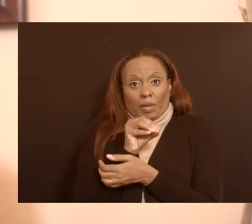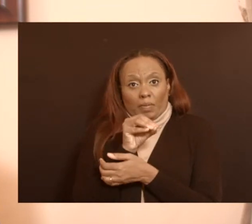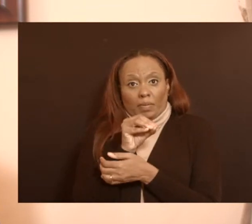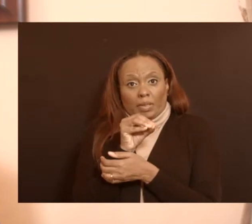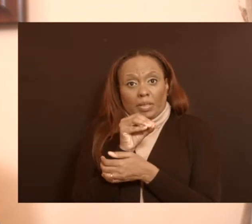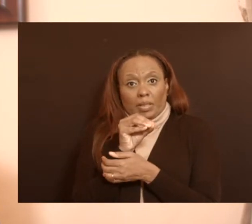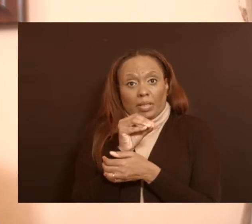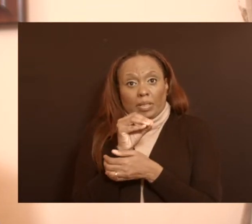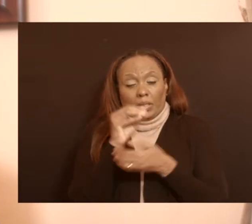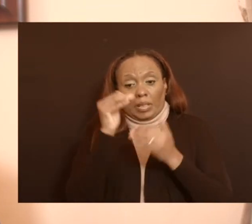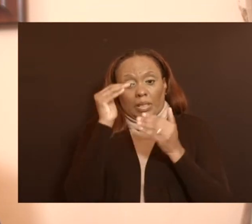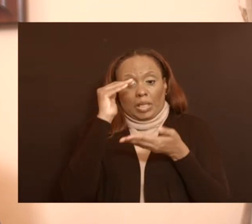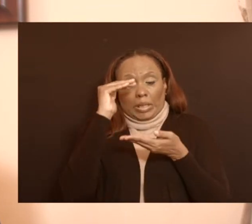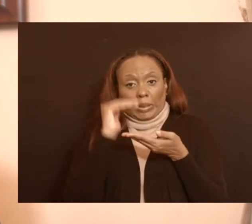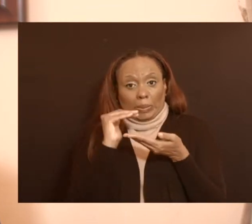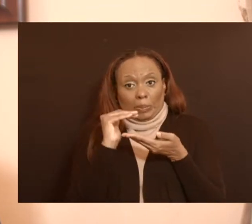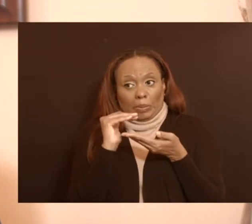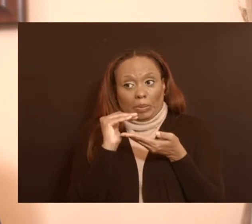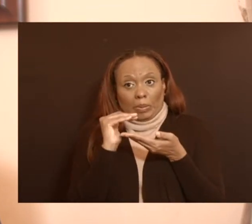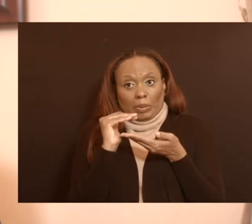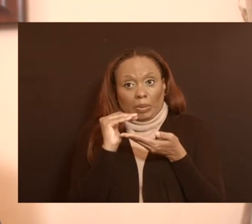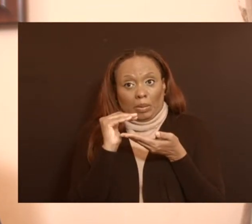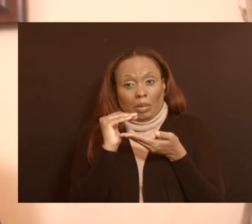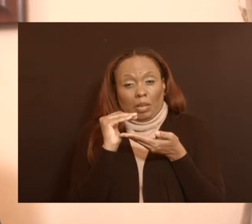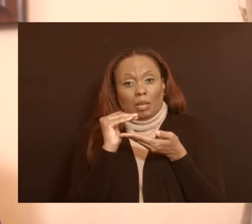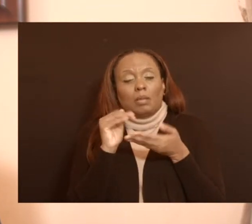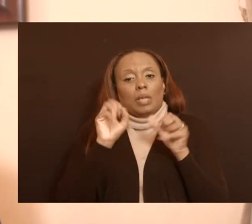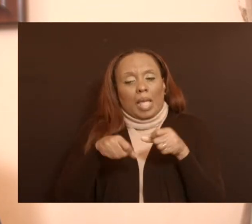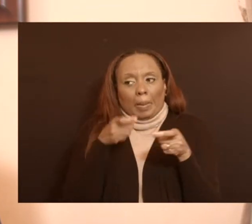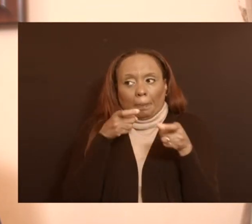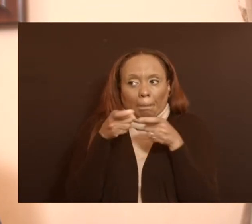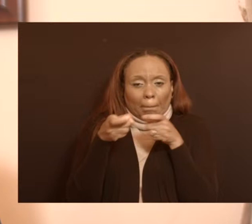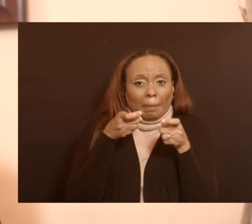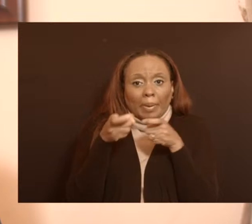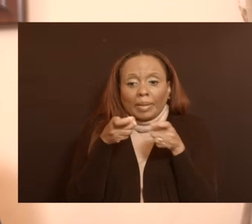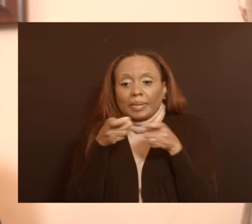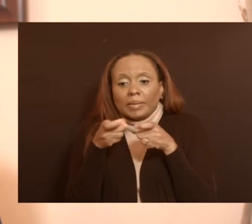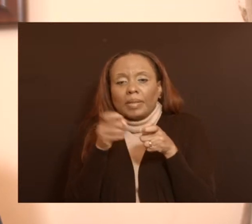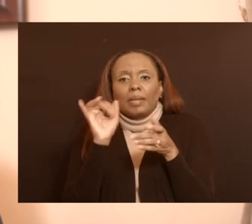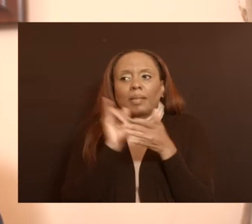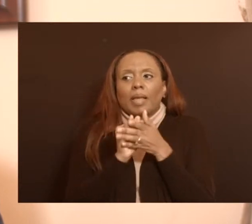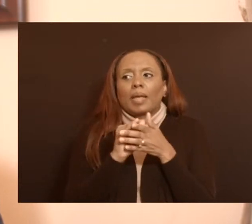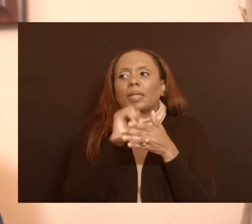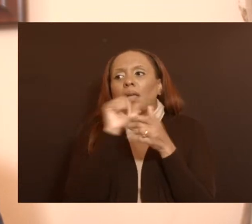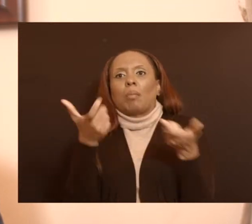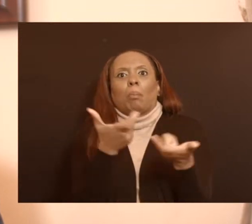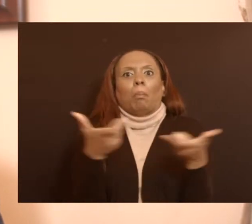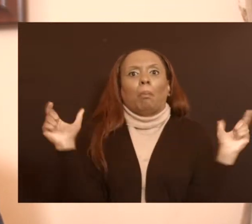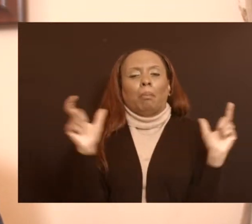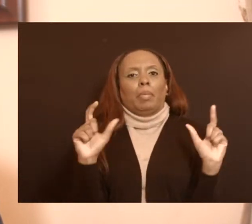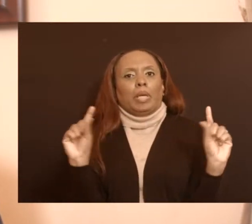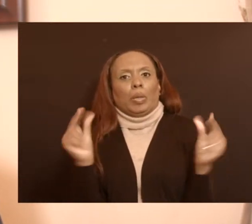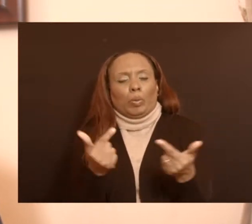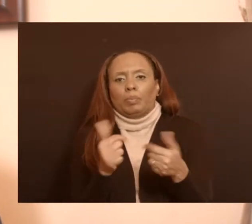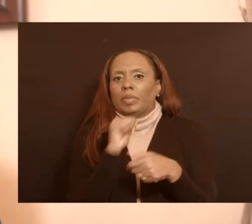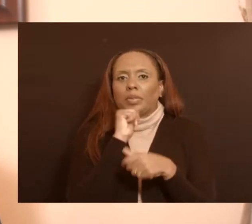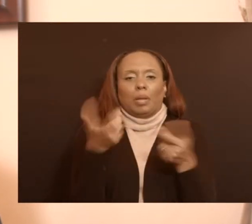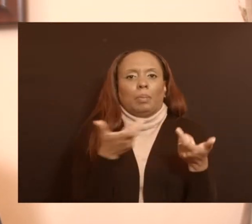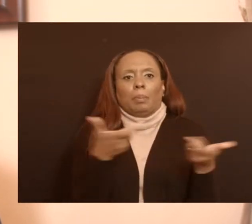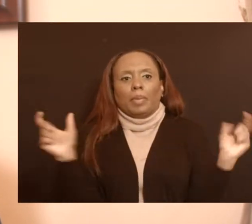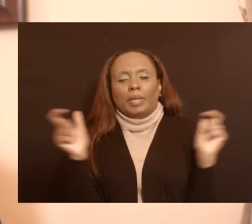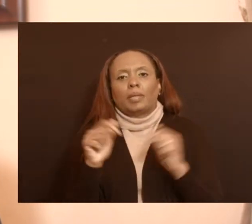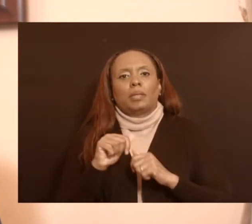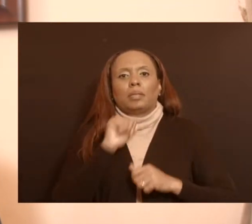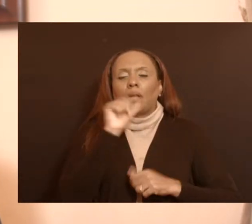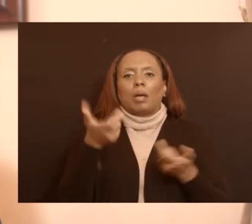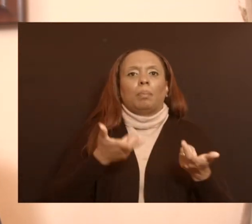of persons to gather with a manageable, what we think at this point in time is a manageable amount of risk for those at